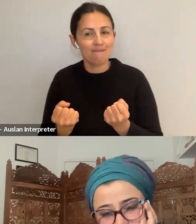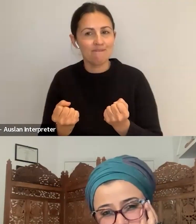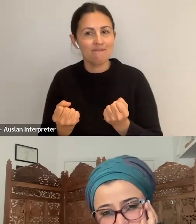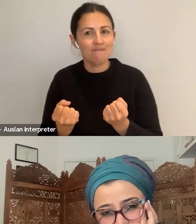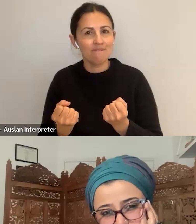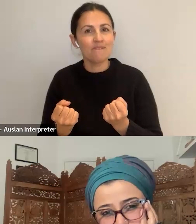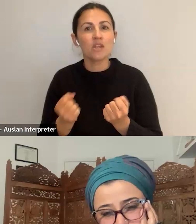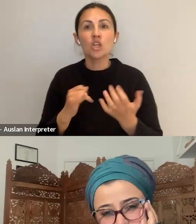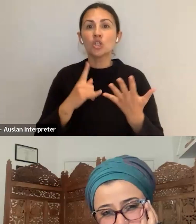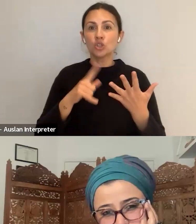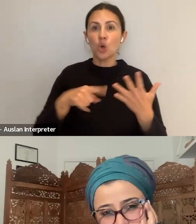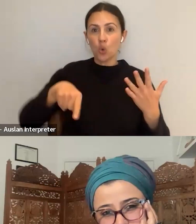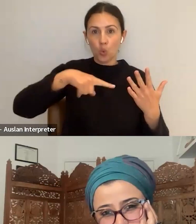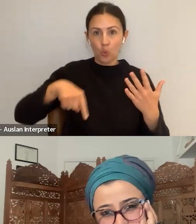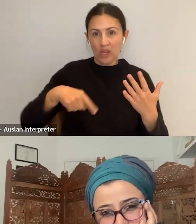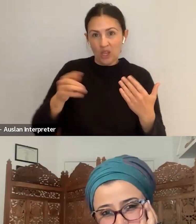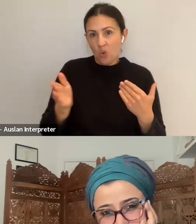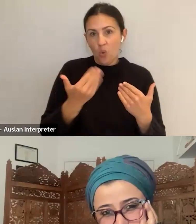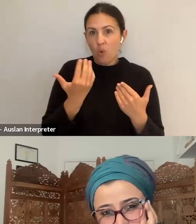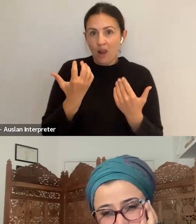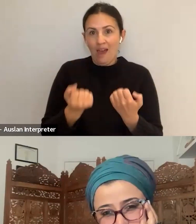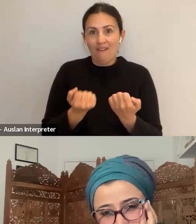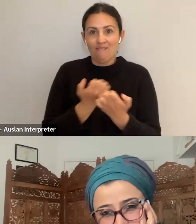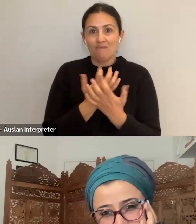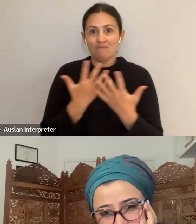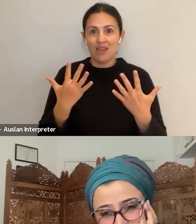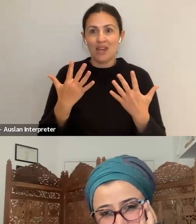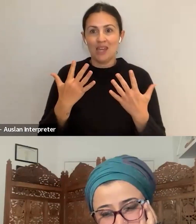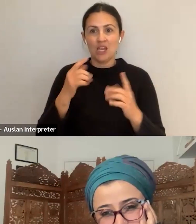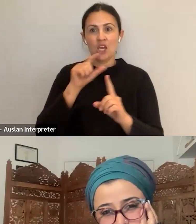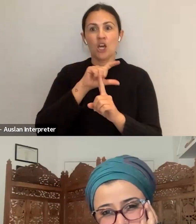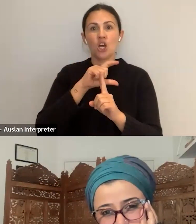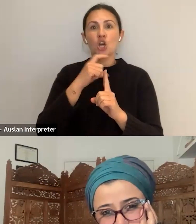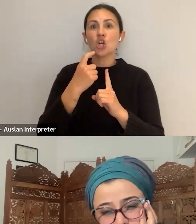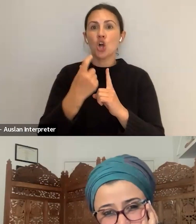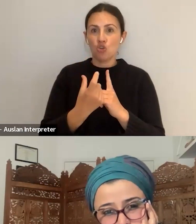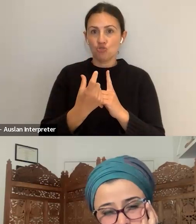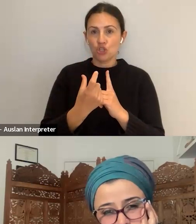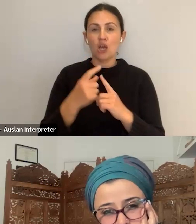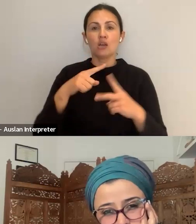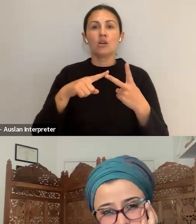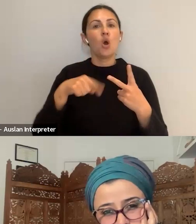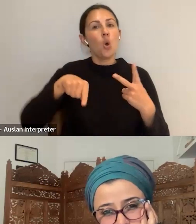as intersexual beings, and when I say intersectional, not intersectional beings,